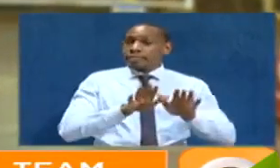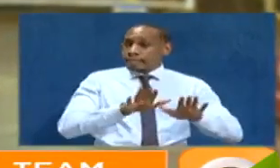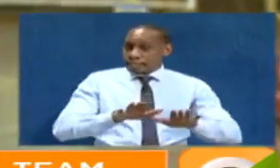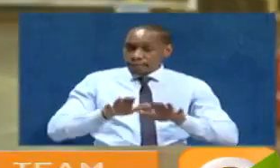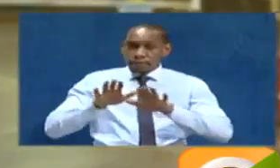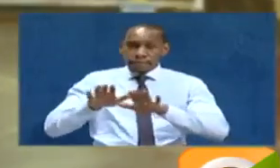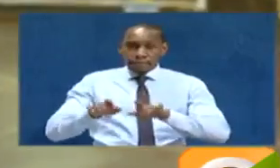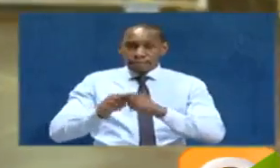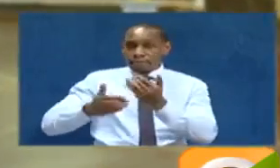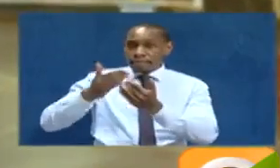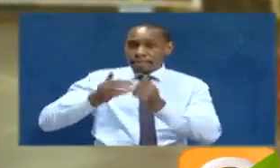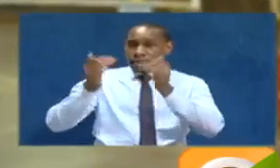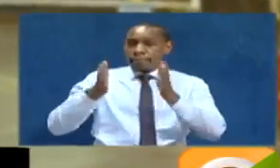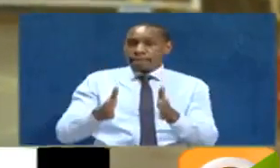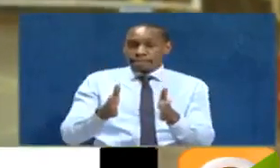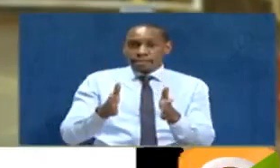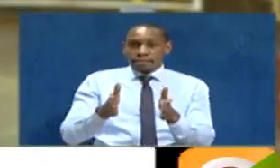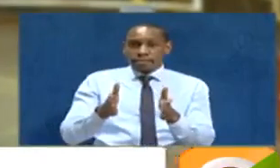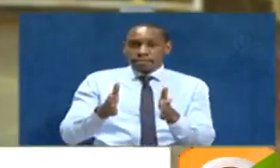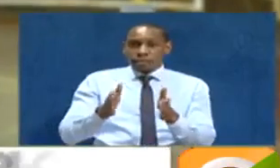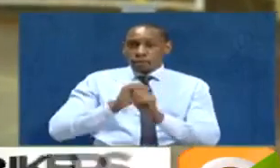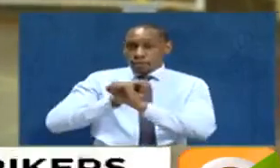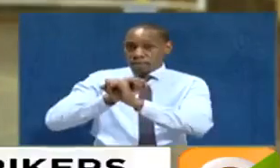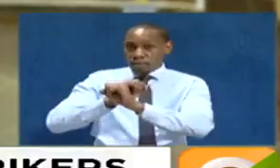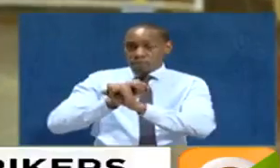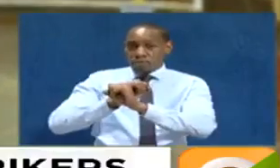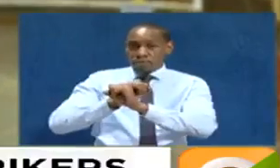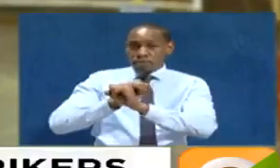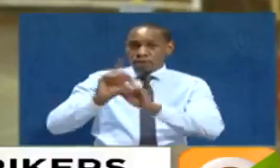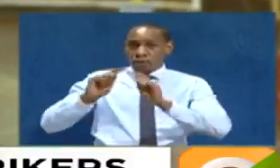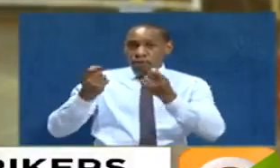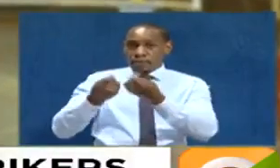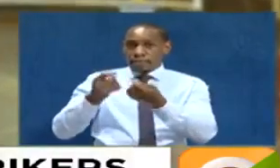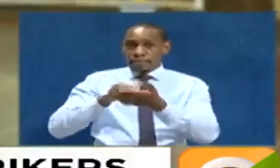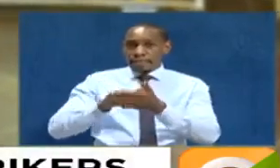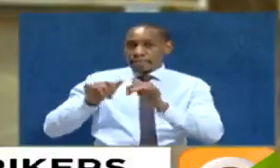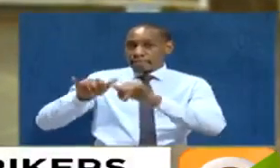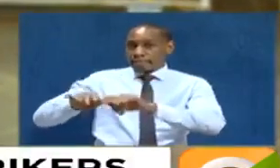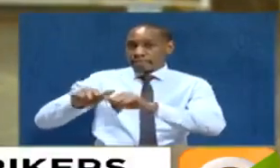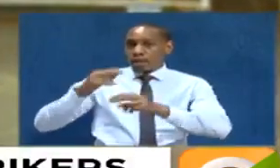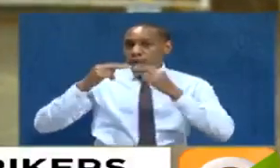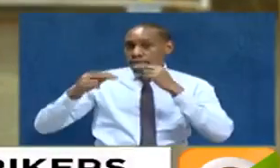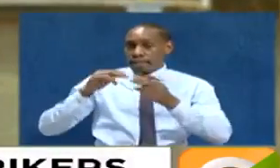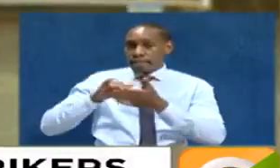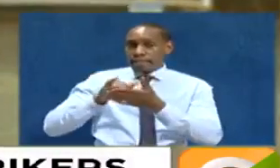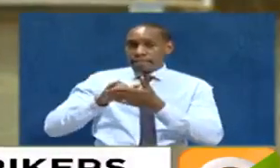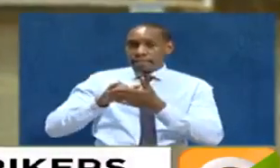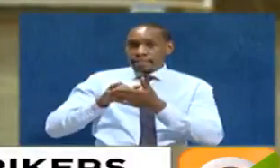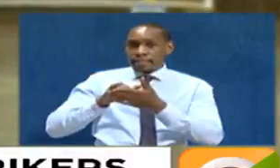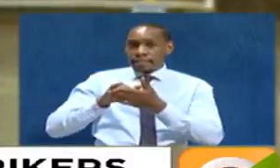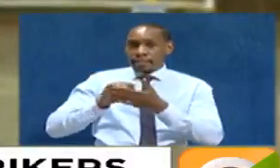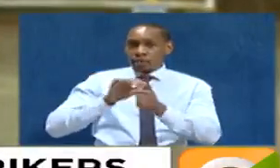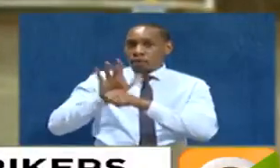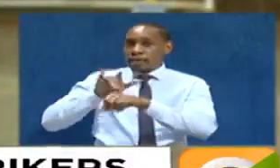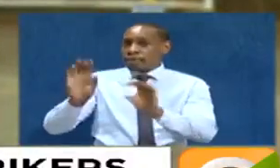of the players there. We're gonna set a bubble for the team, so they're gonna be staying at a hotel that's gonna be COVID